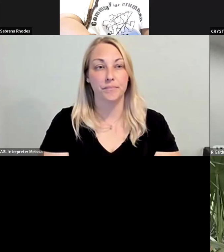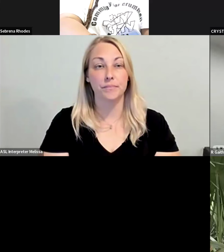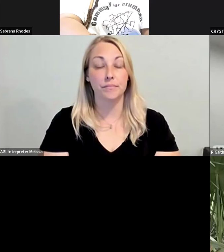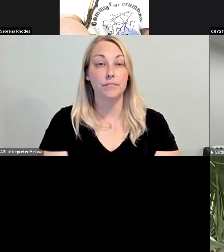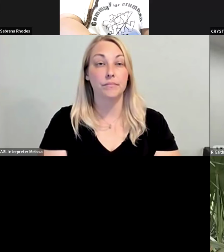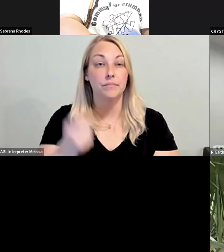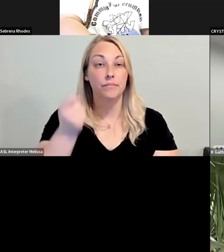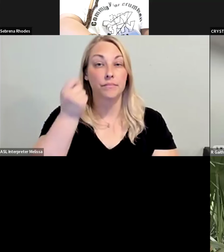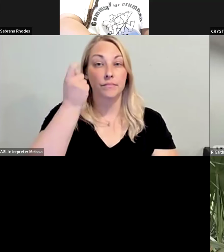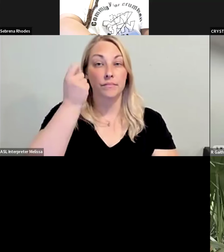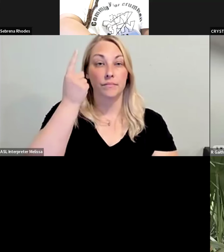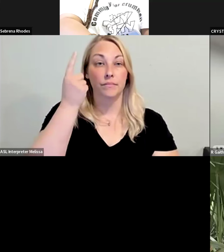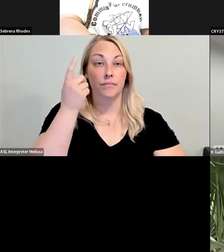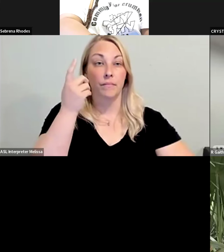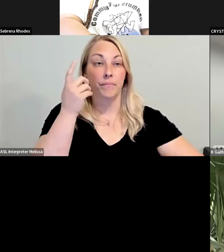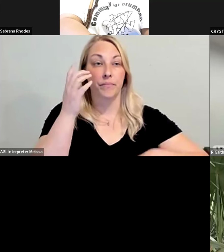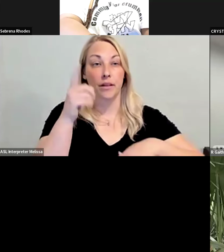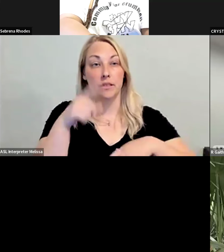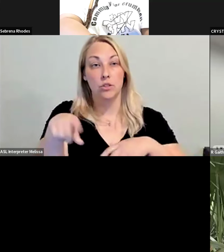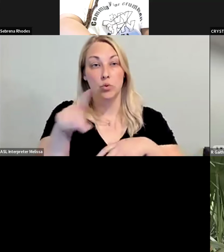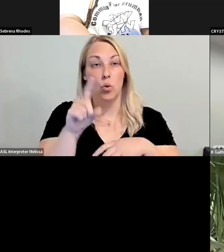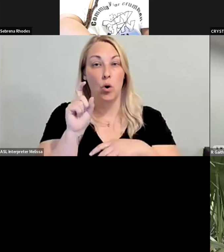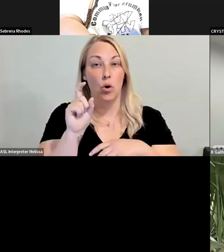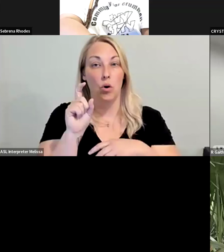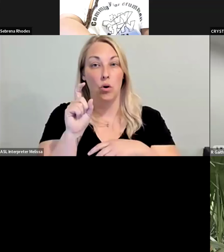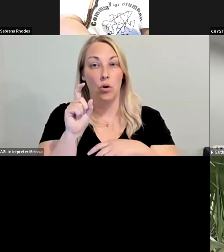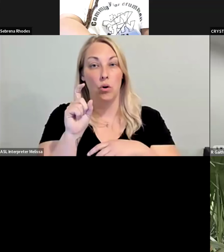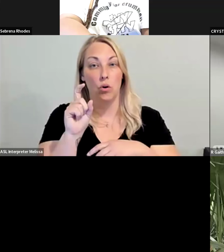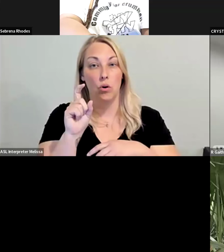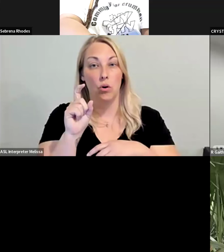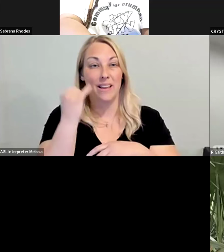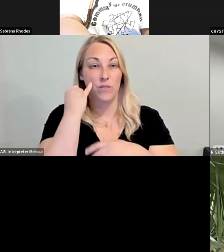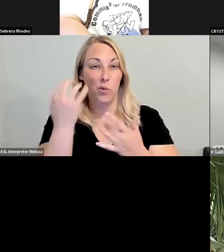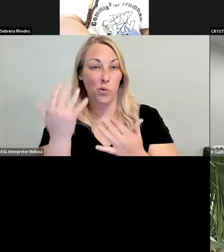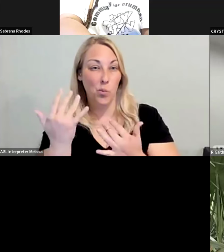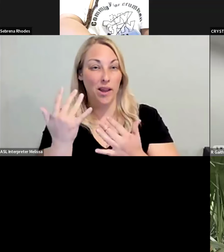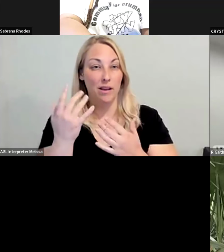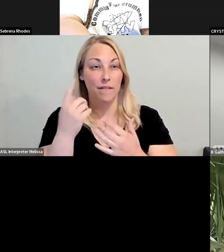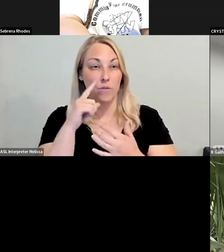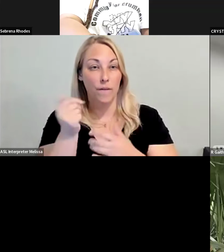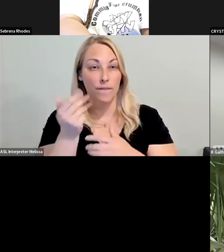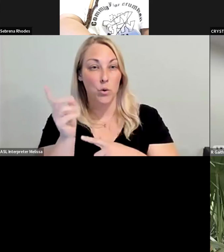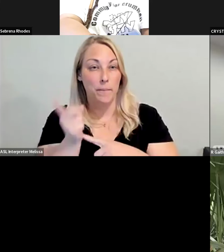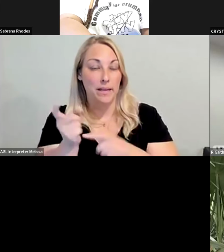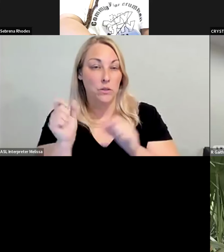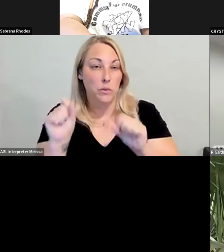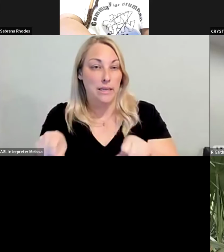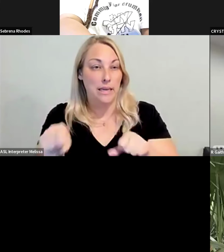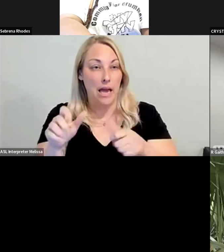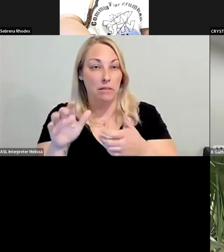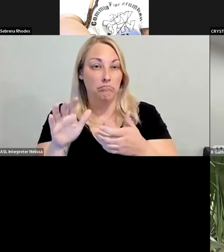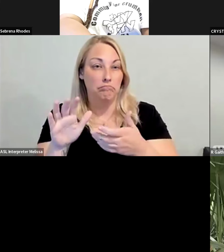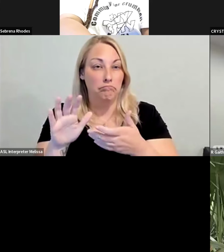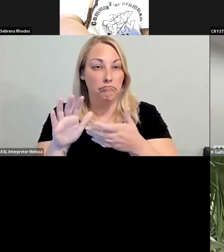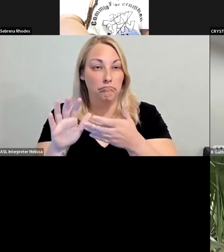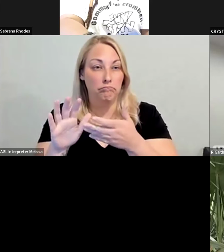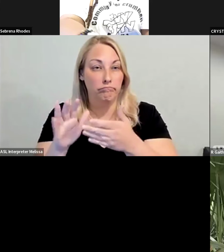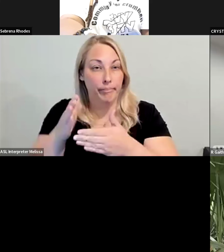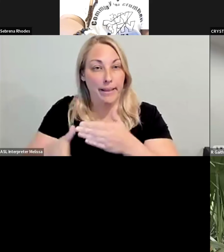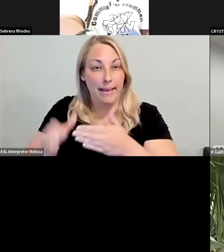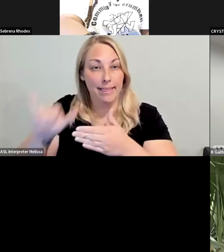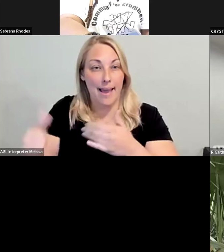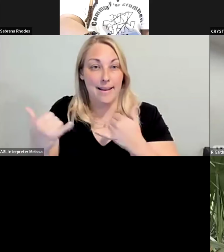you all need that tomorrow night, I don't know if you want to just linger for a few minutes just to get that done right now or. Sure, I can hang out.